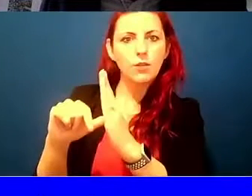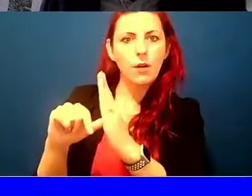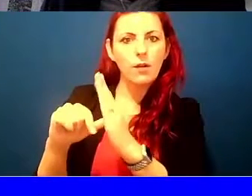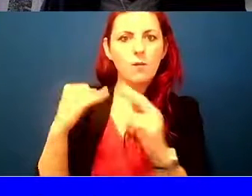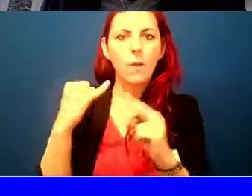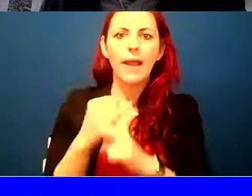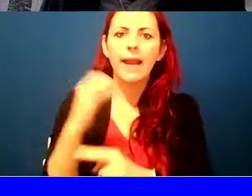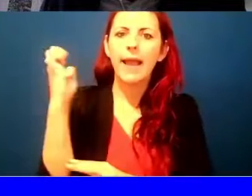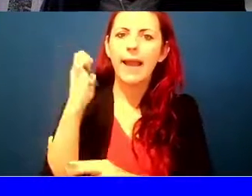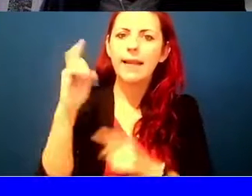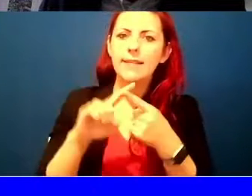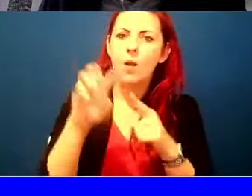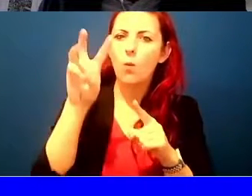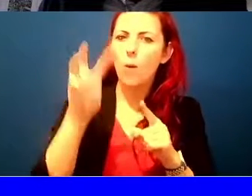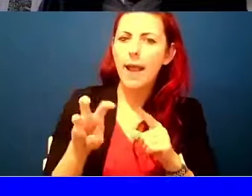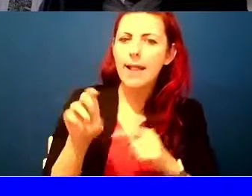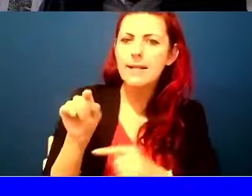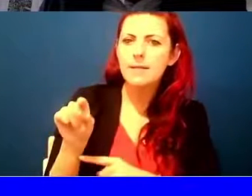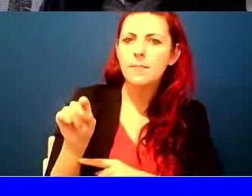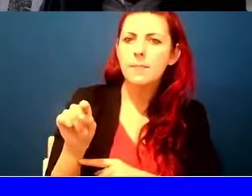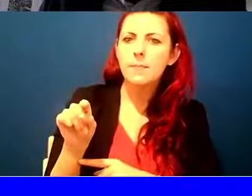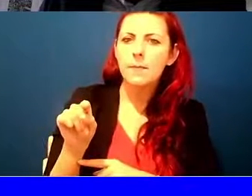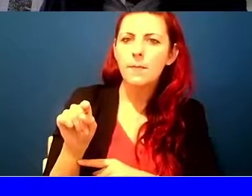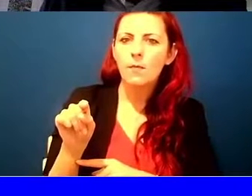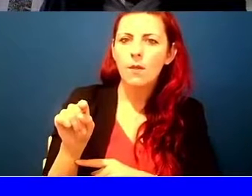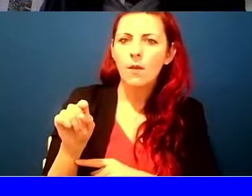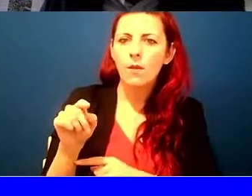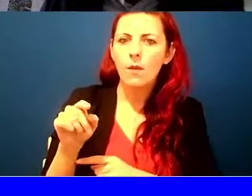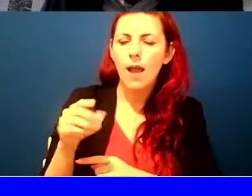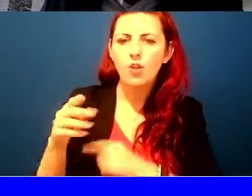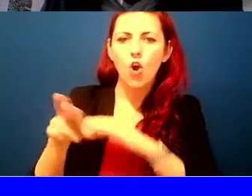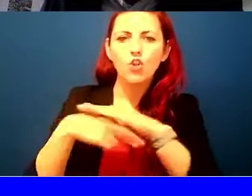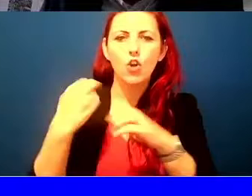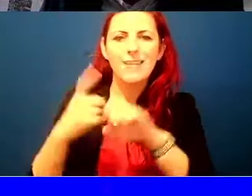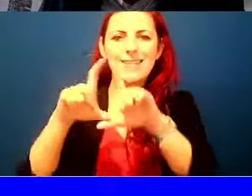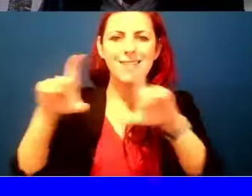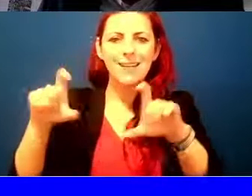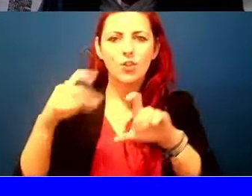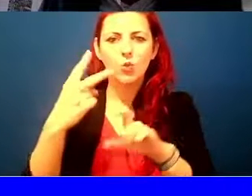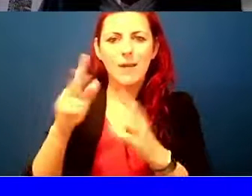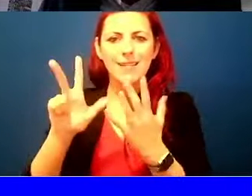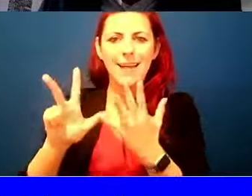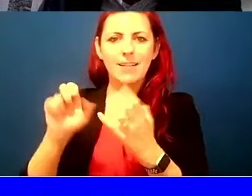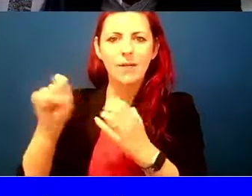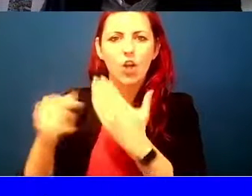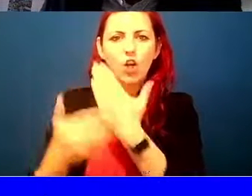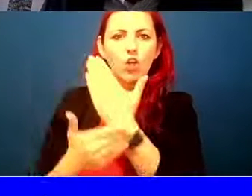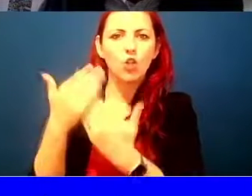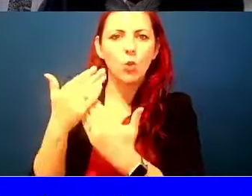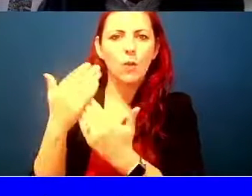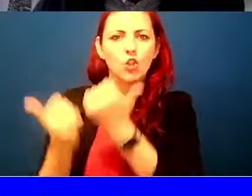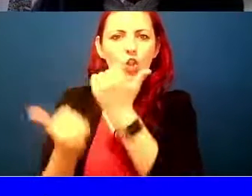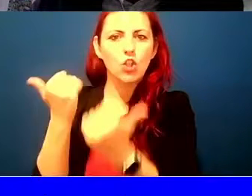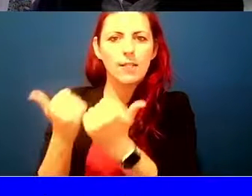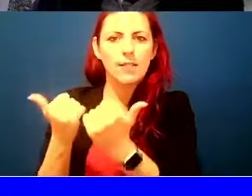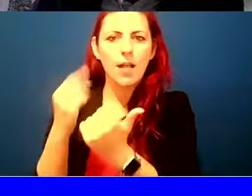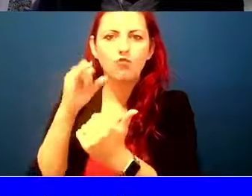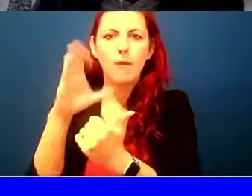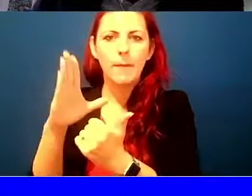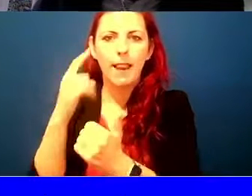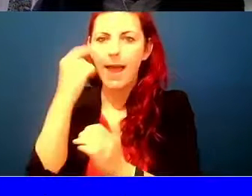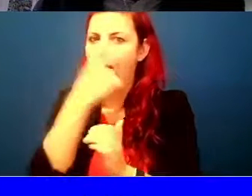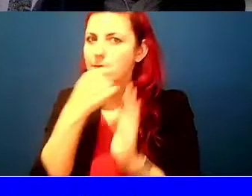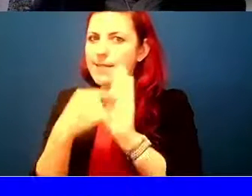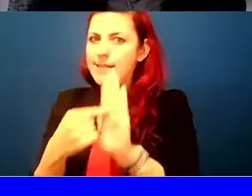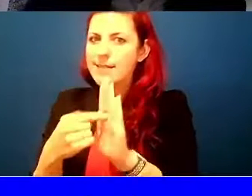this it has a statutory basis under Section 28 of the Youth Justice and Criminal Evidence Act in England, but when that was